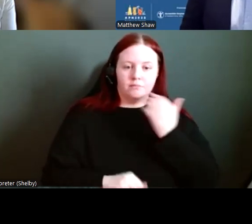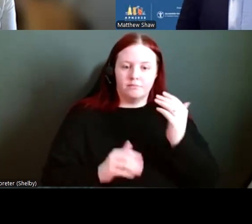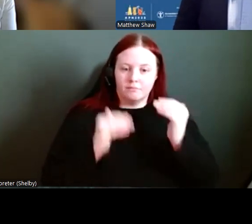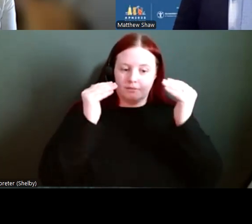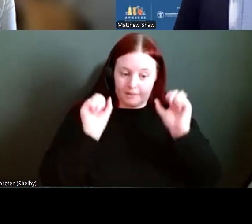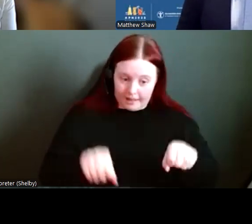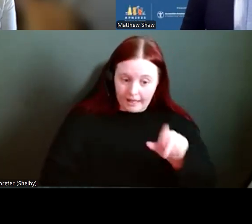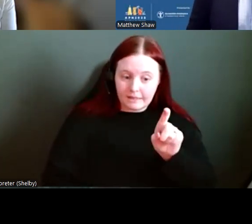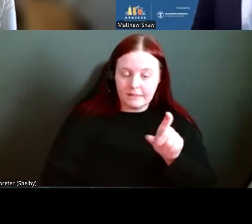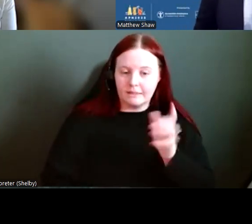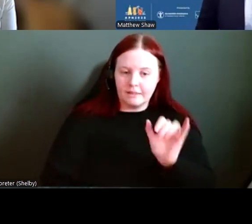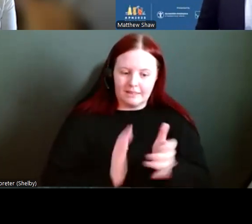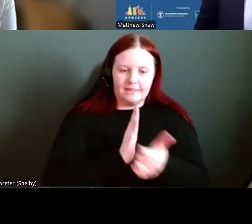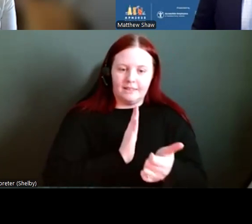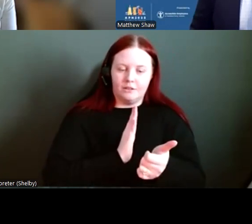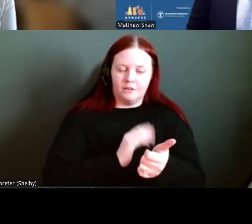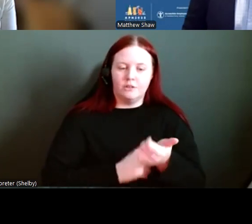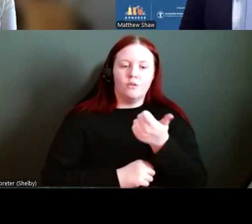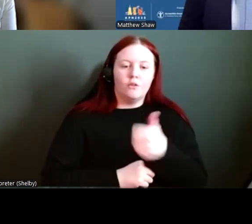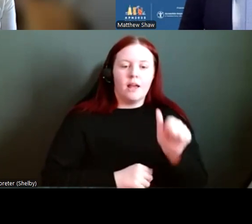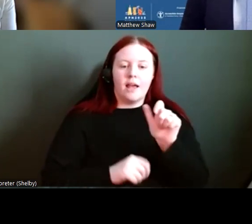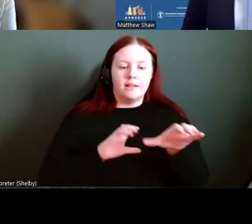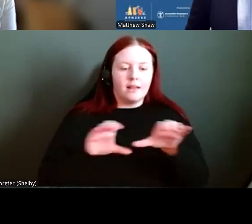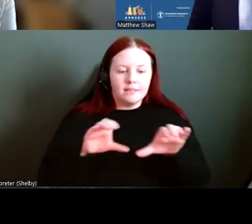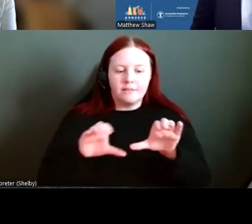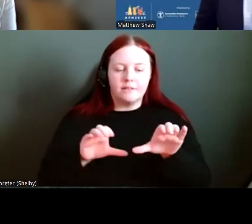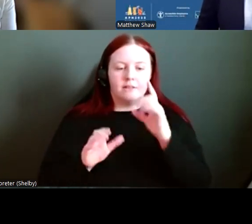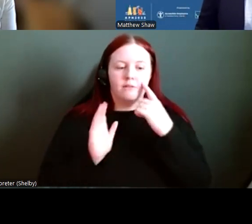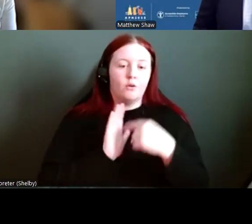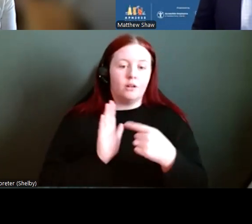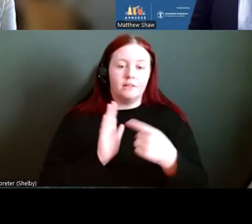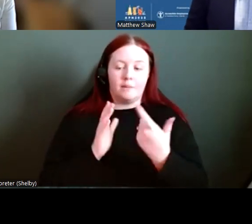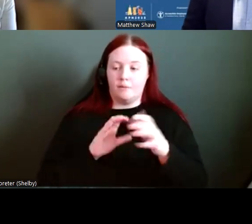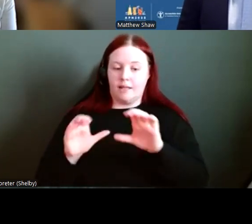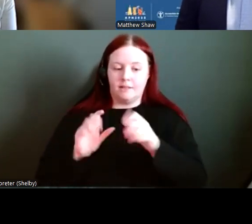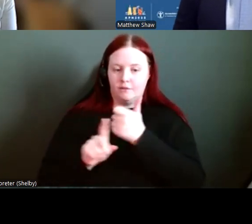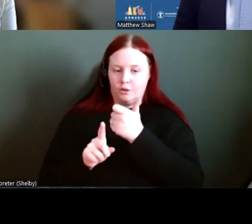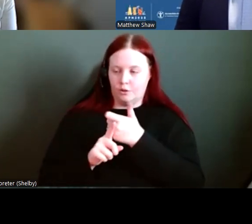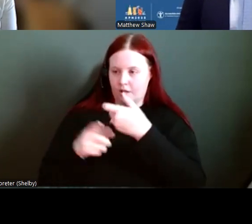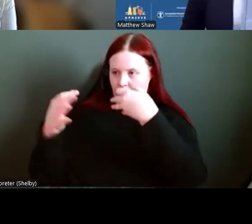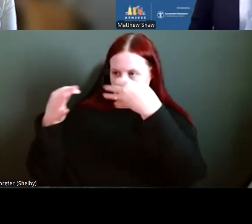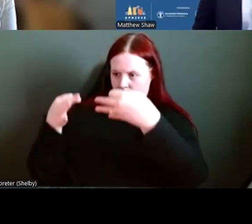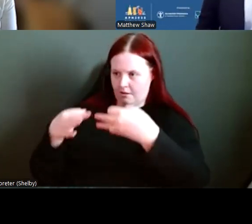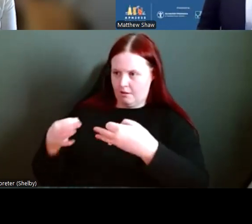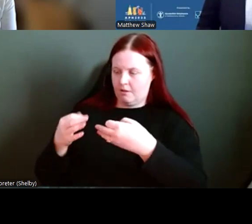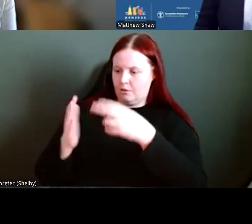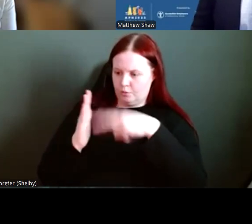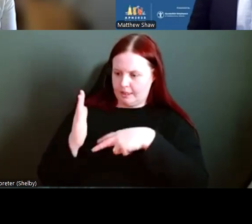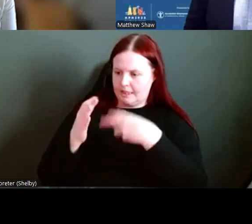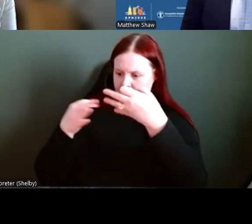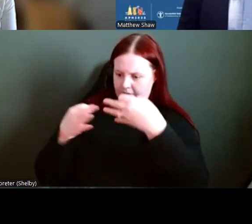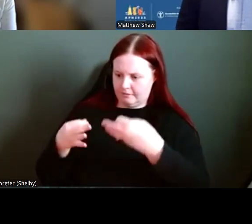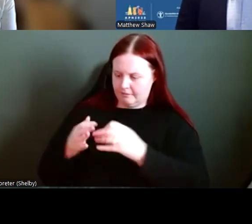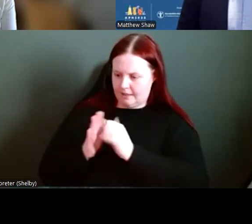we learn how to do and we read the instructions for the first time or somebody tells us for the first time, it's not going